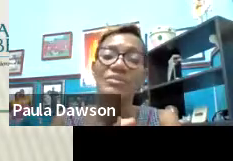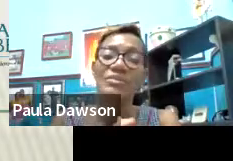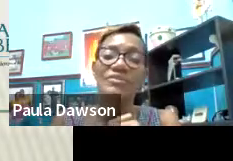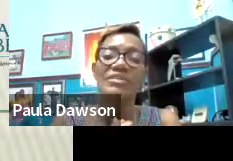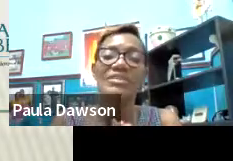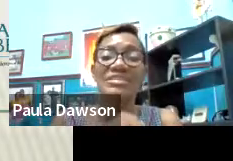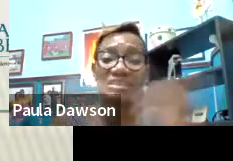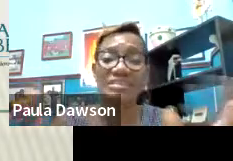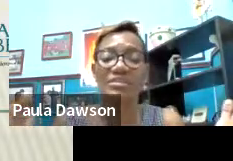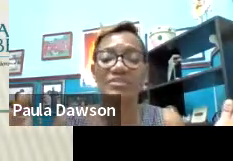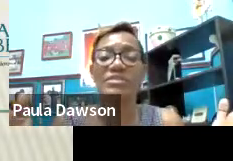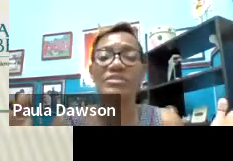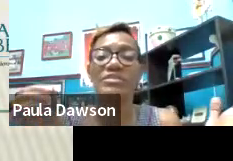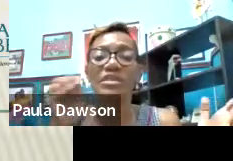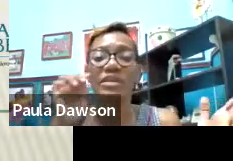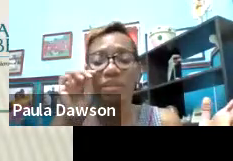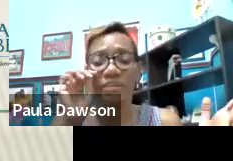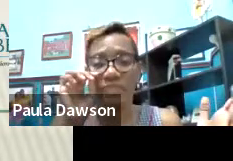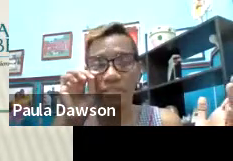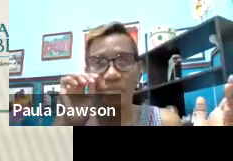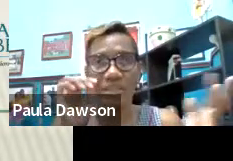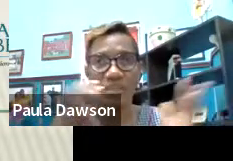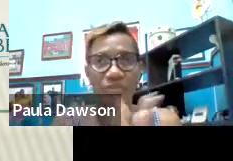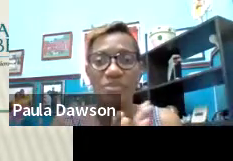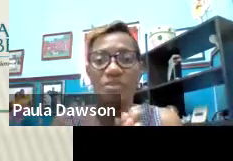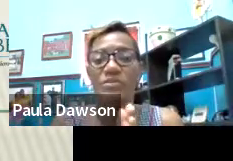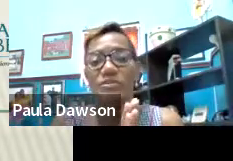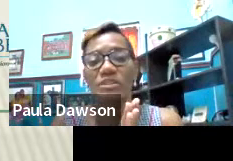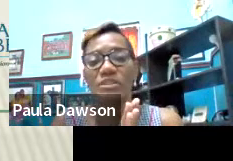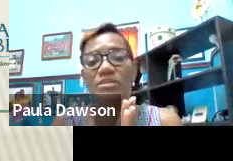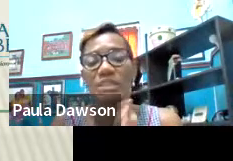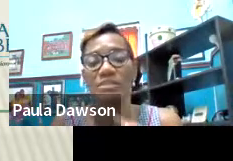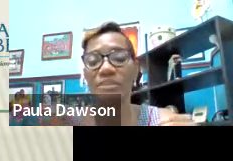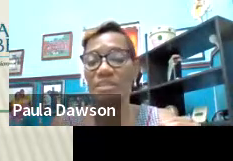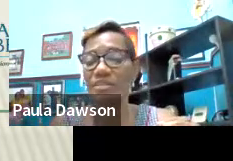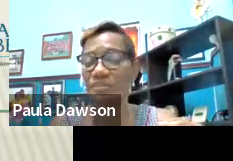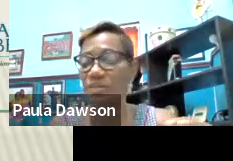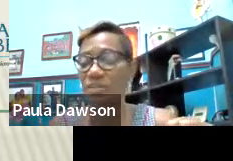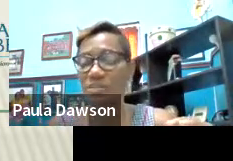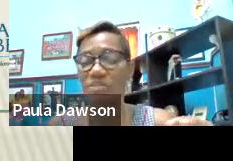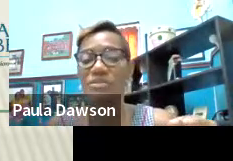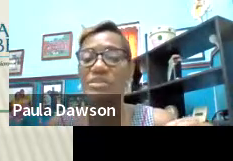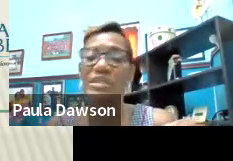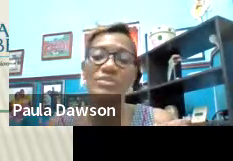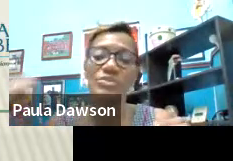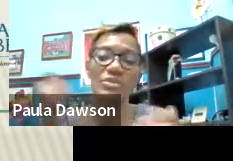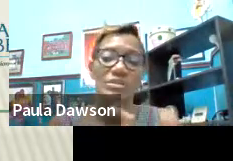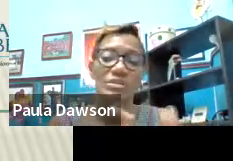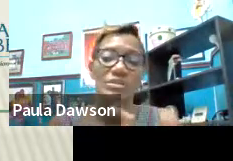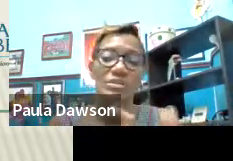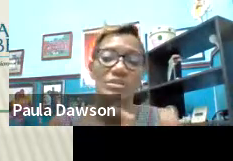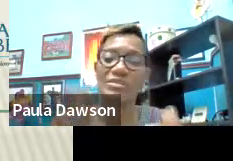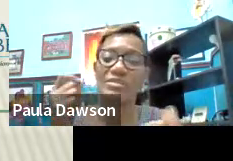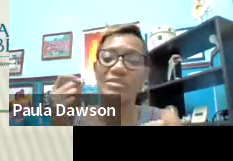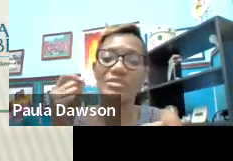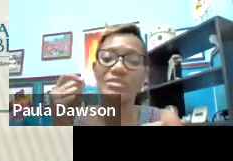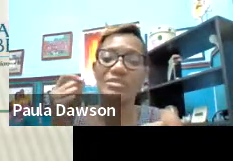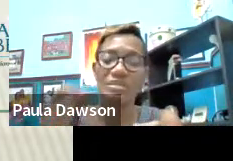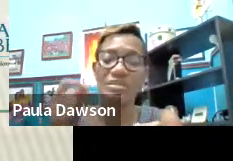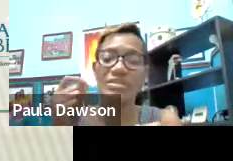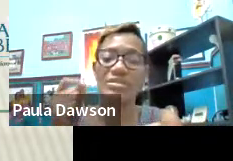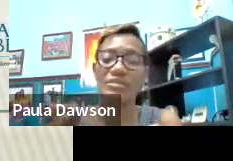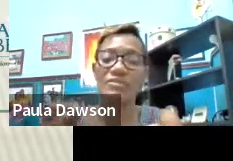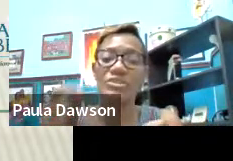alcohol. The thing with phenol, it's a disinfectant. In fact, when I first learned phenol, they say if the needle falls on the ground, you can use it still because